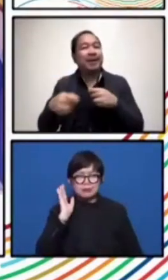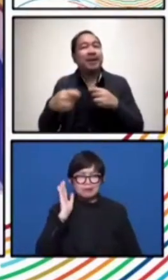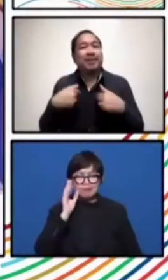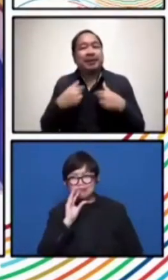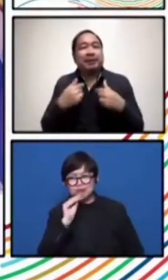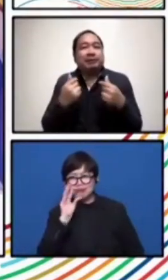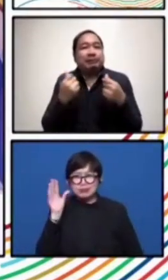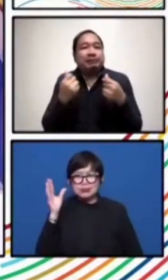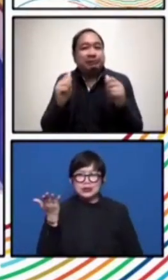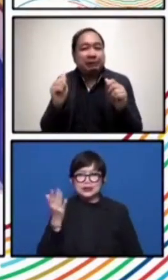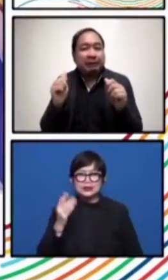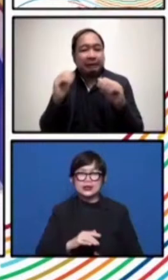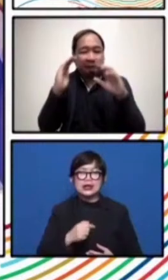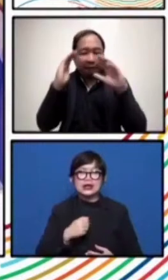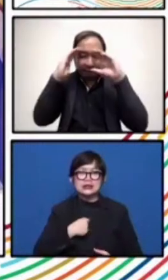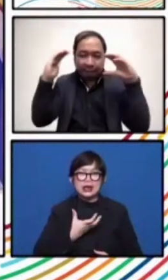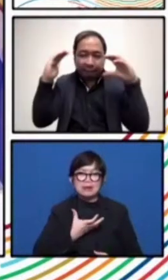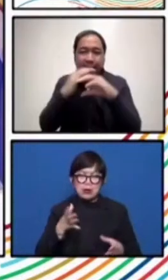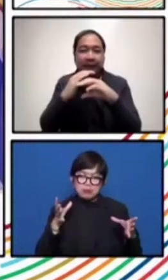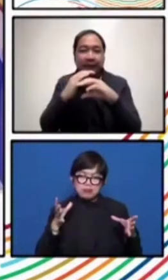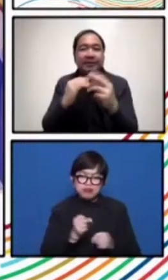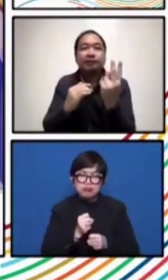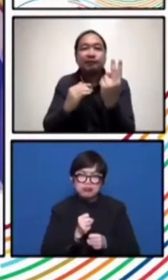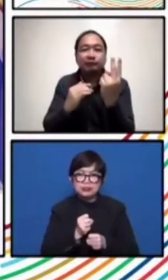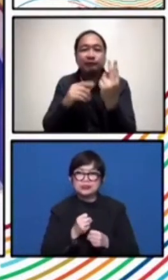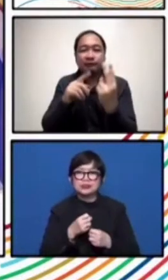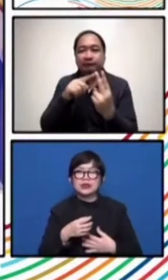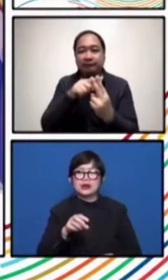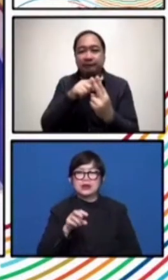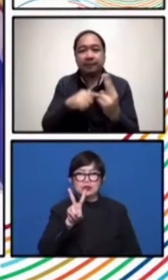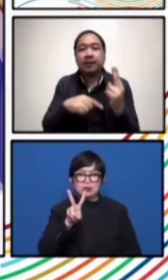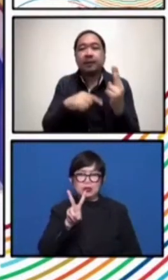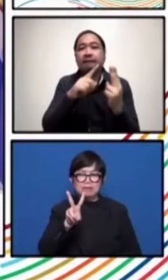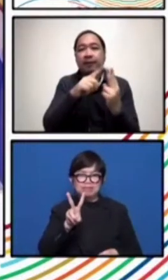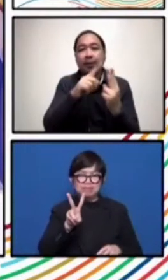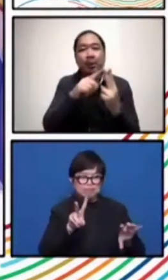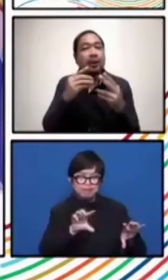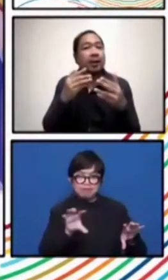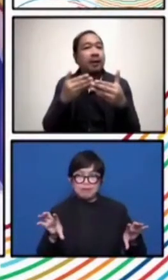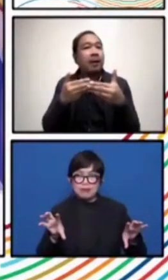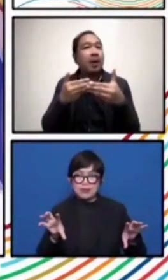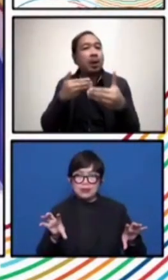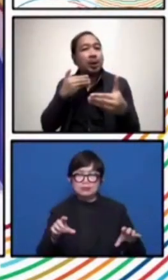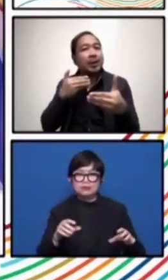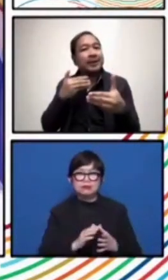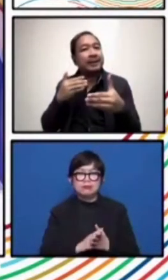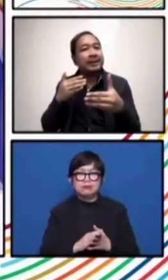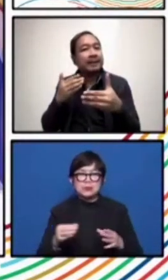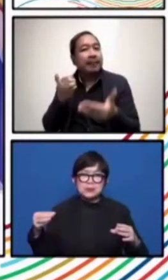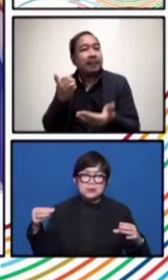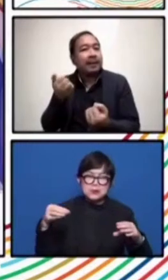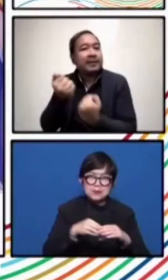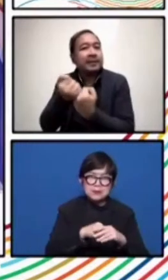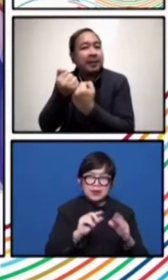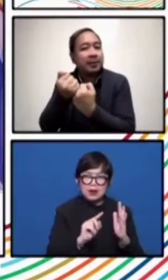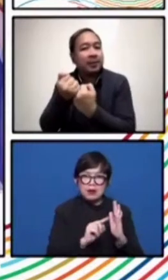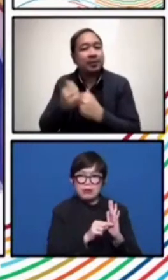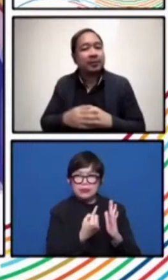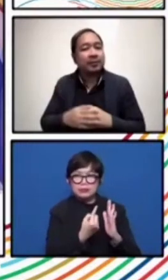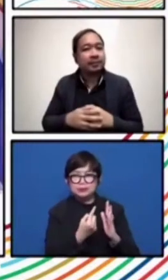just uh two areas and one is early intervention um there's so much research